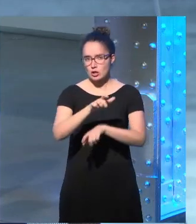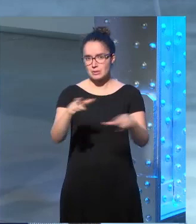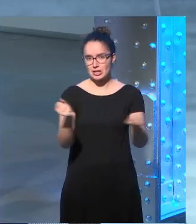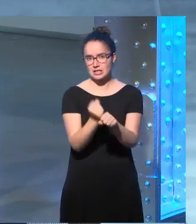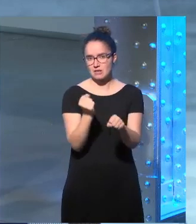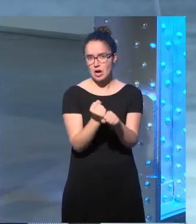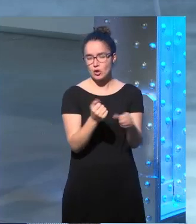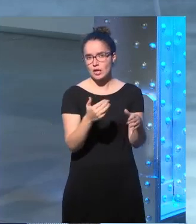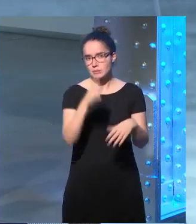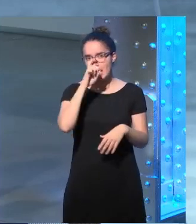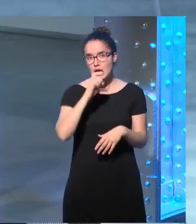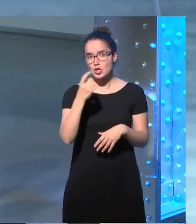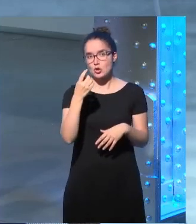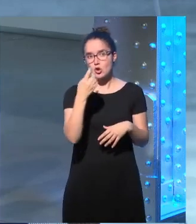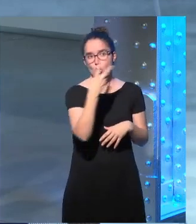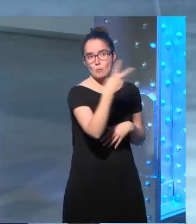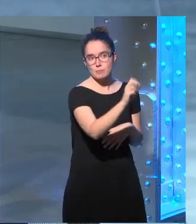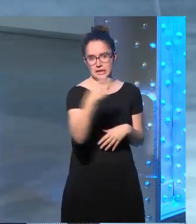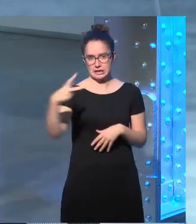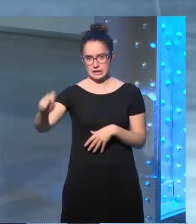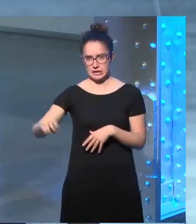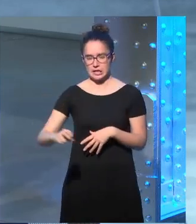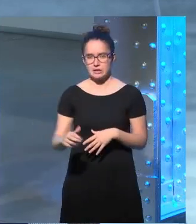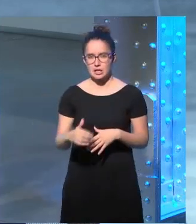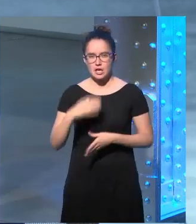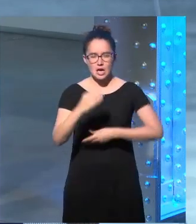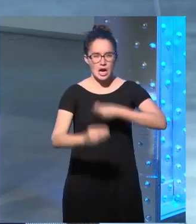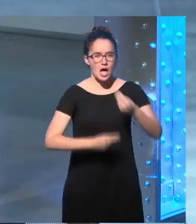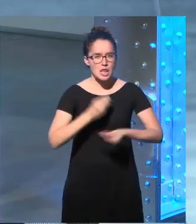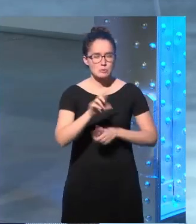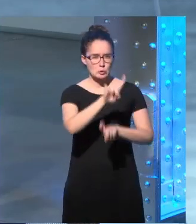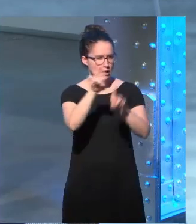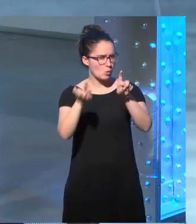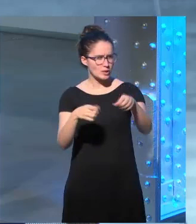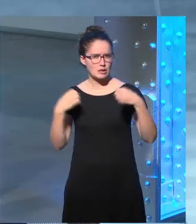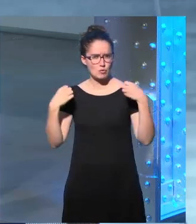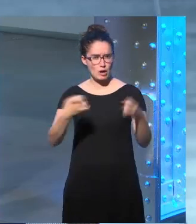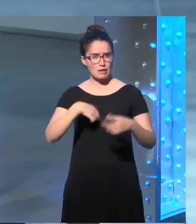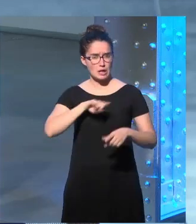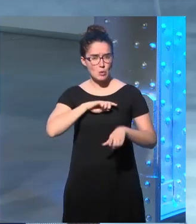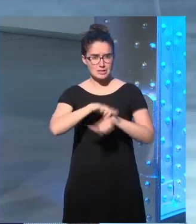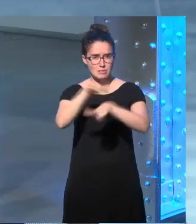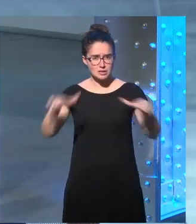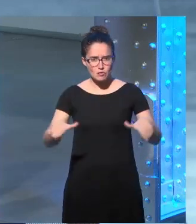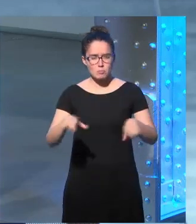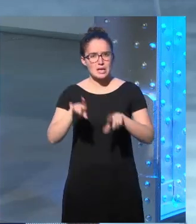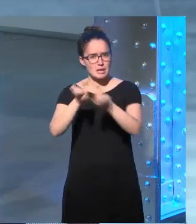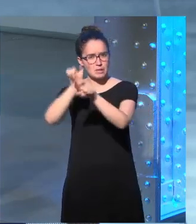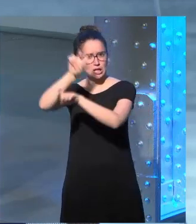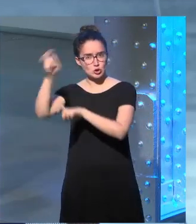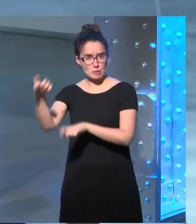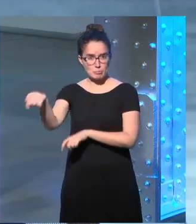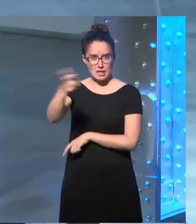75% of the labor force by 2025. And we do lots of surveys